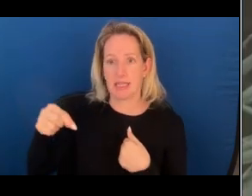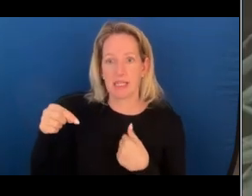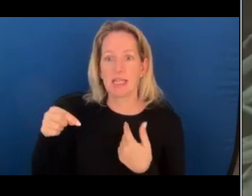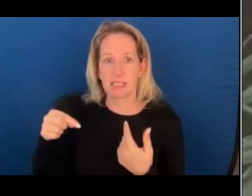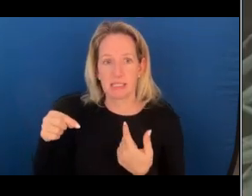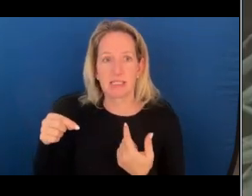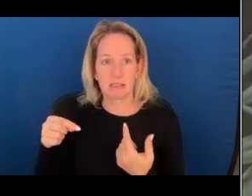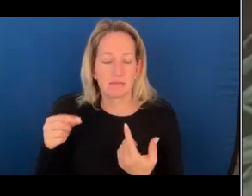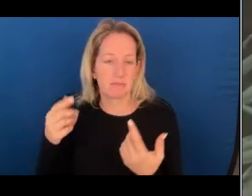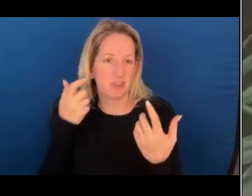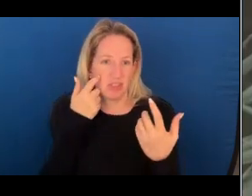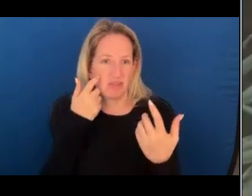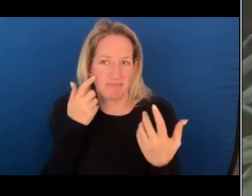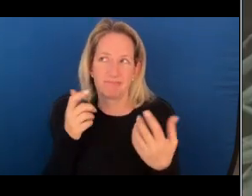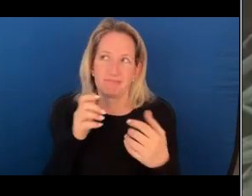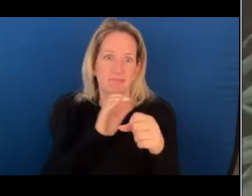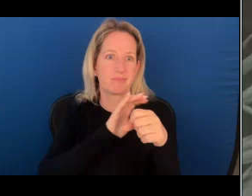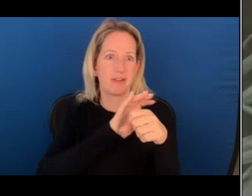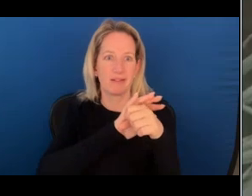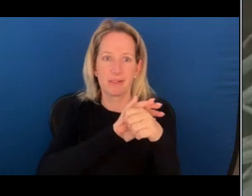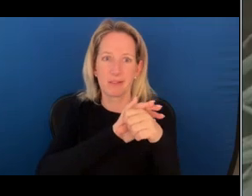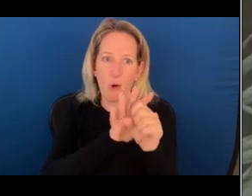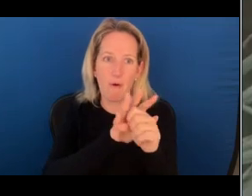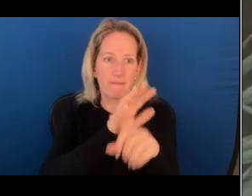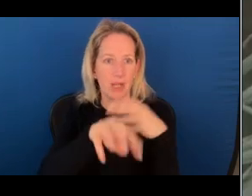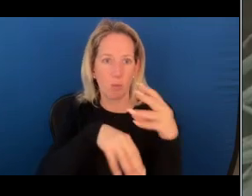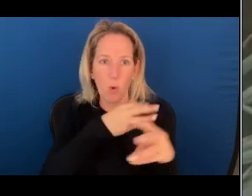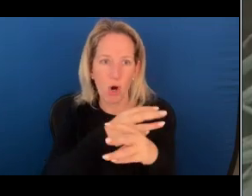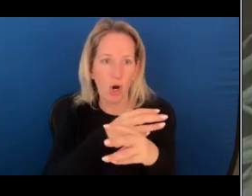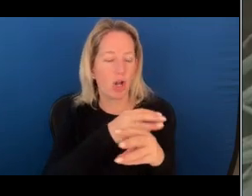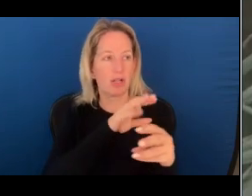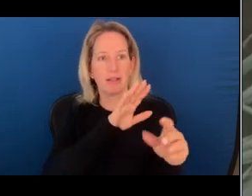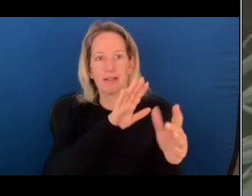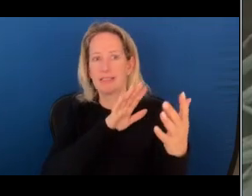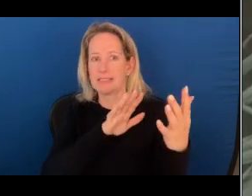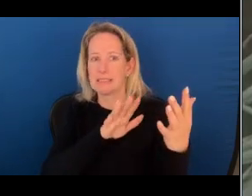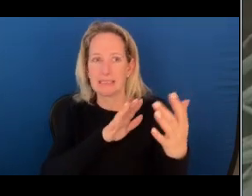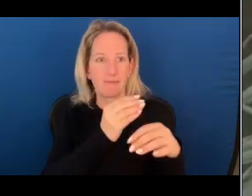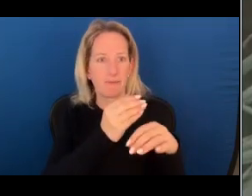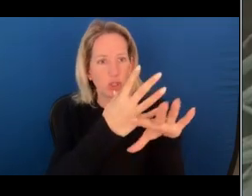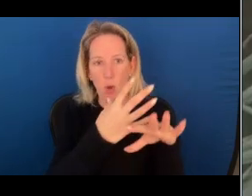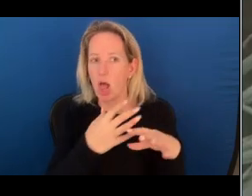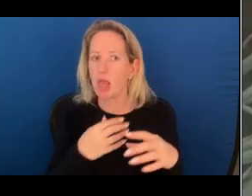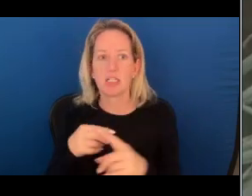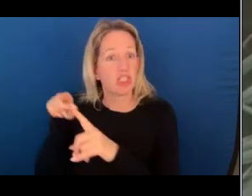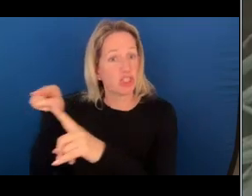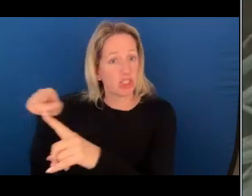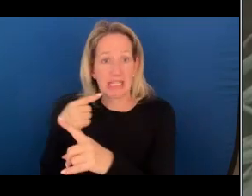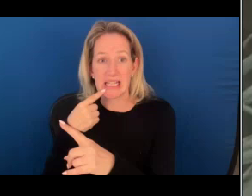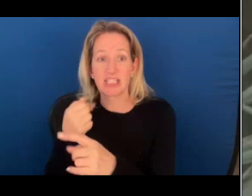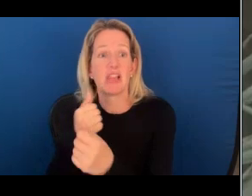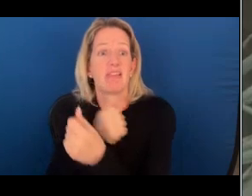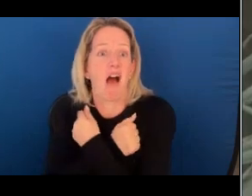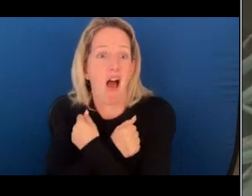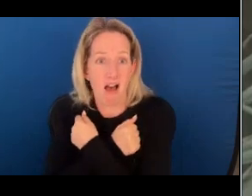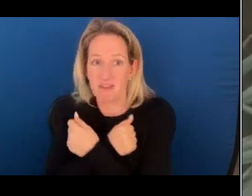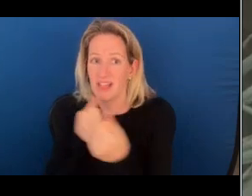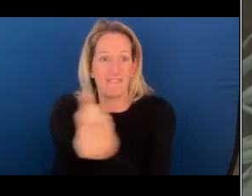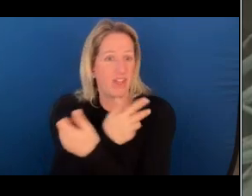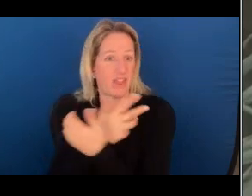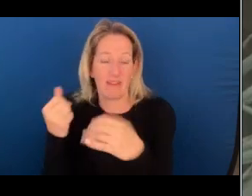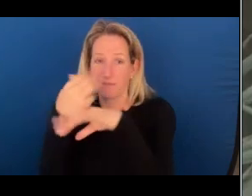virtual COVID world, wanting to get back to in-person things, she was actually reluctant. And she's like, I love that it's everything's virtual. It's actually way more accessible to me.